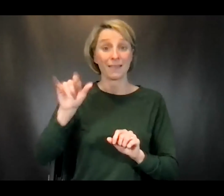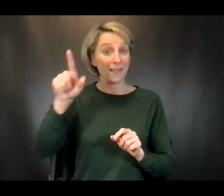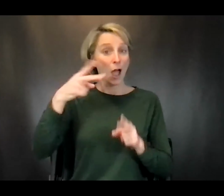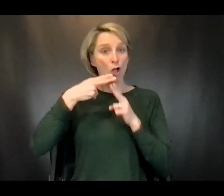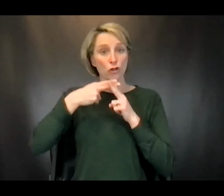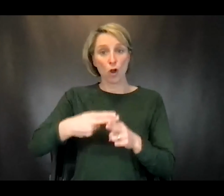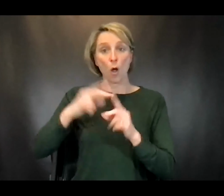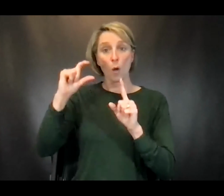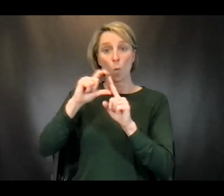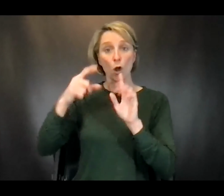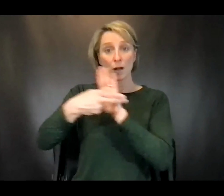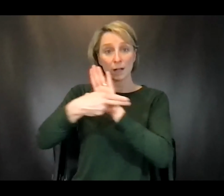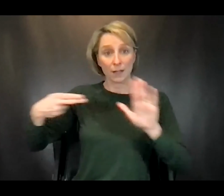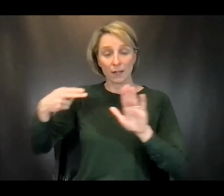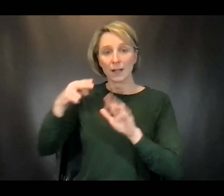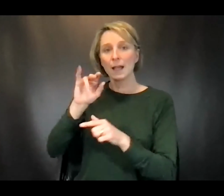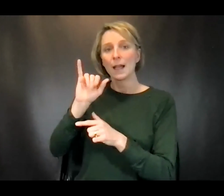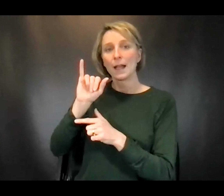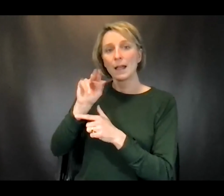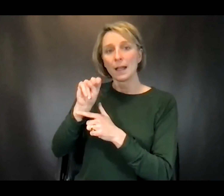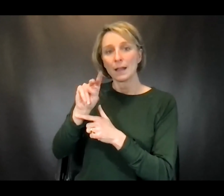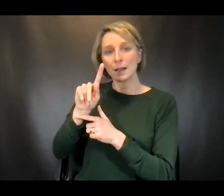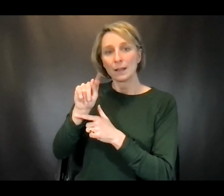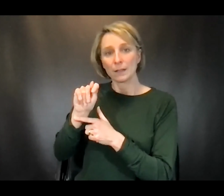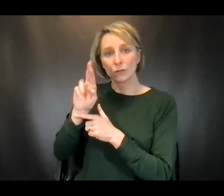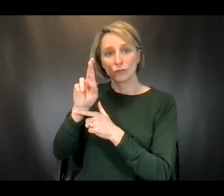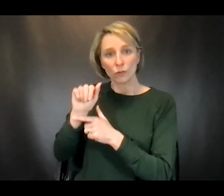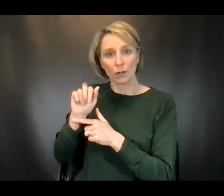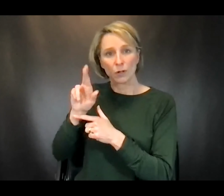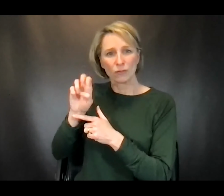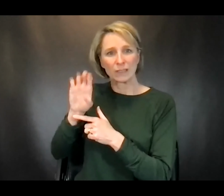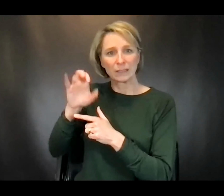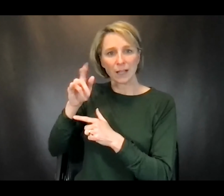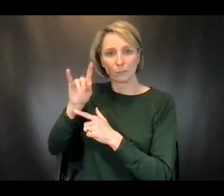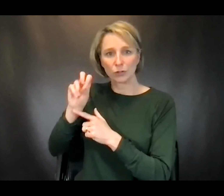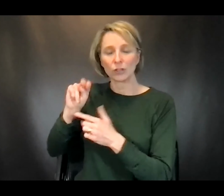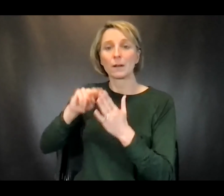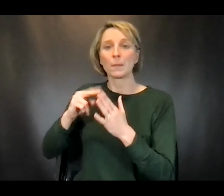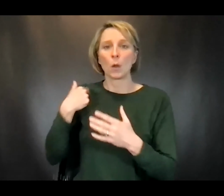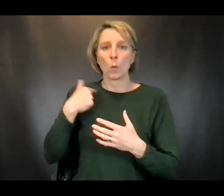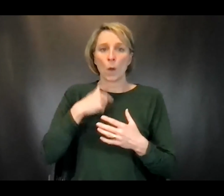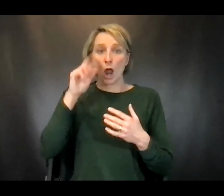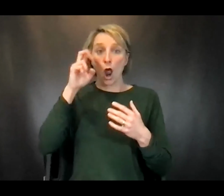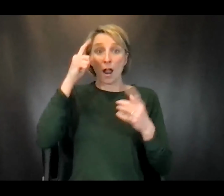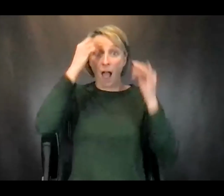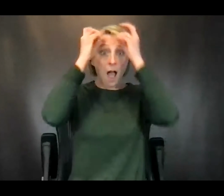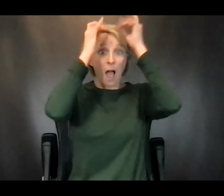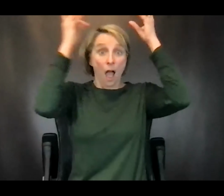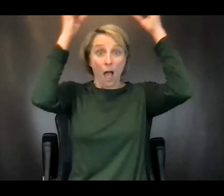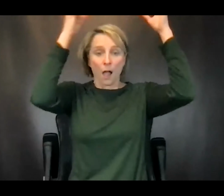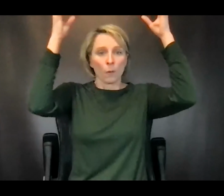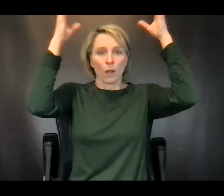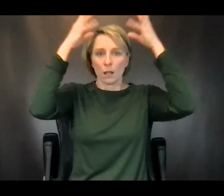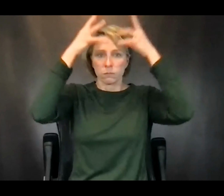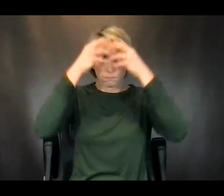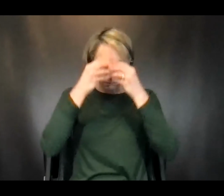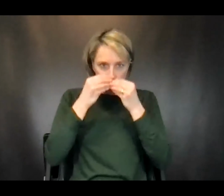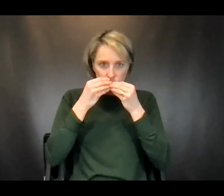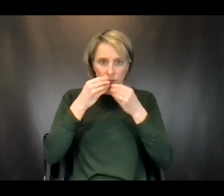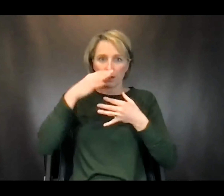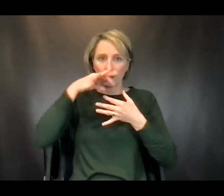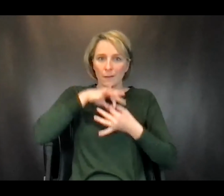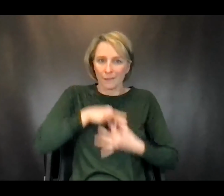interoception. So we're spending some time being embodied, right? We're in our body. And that helps us